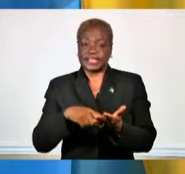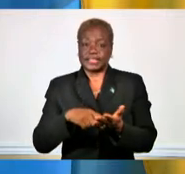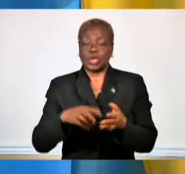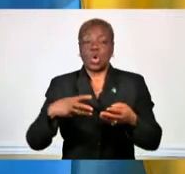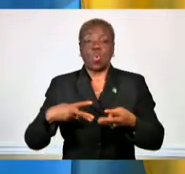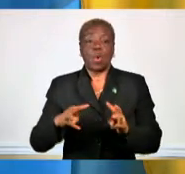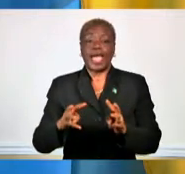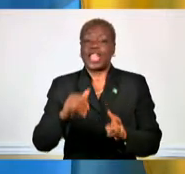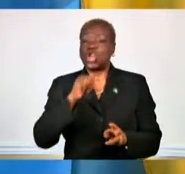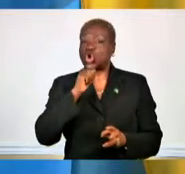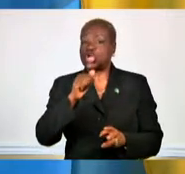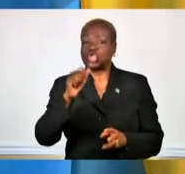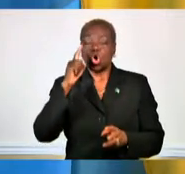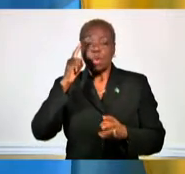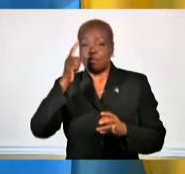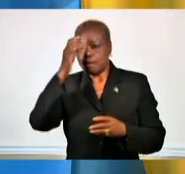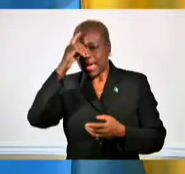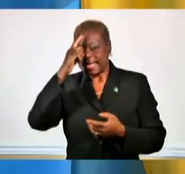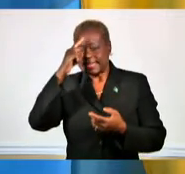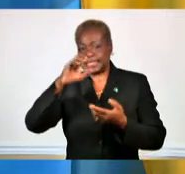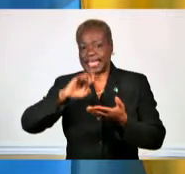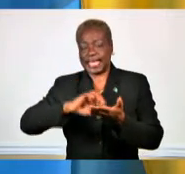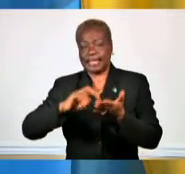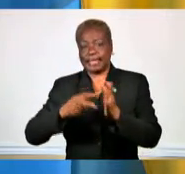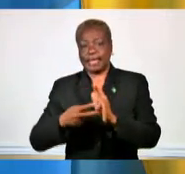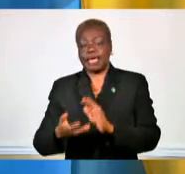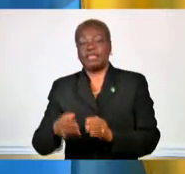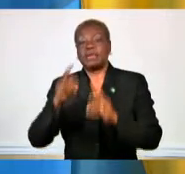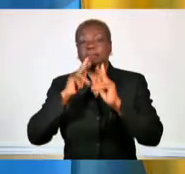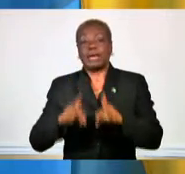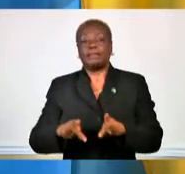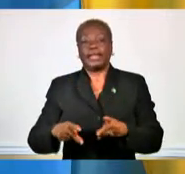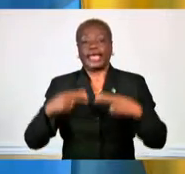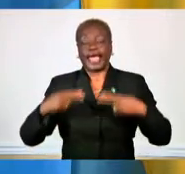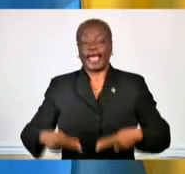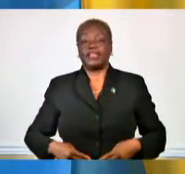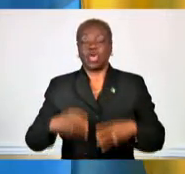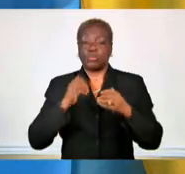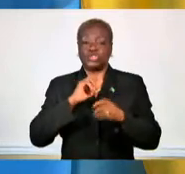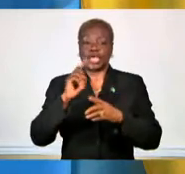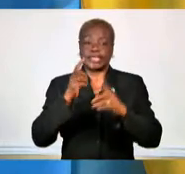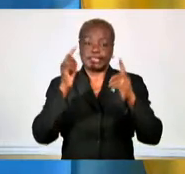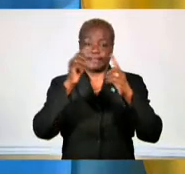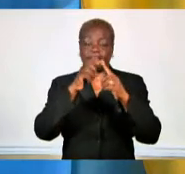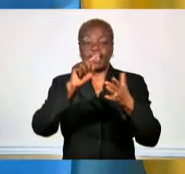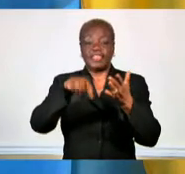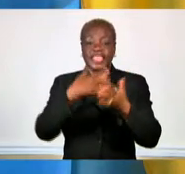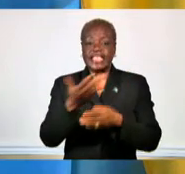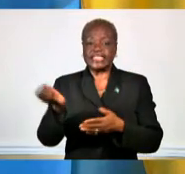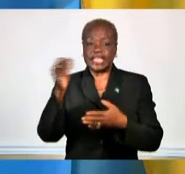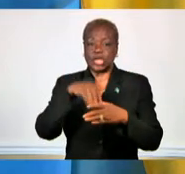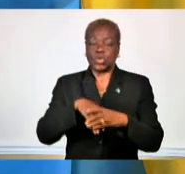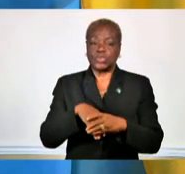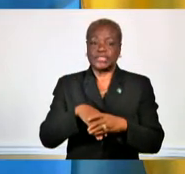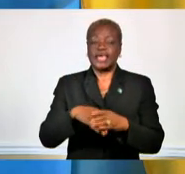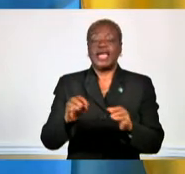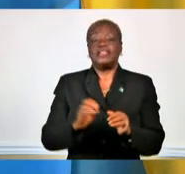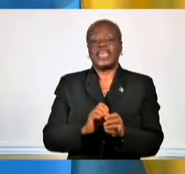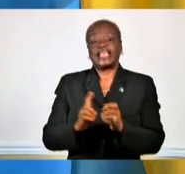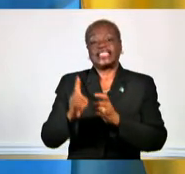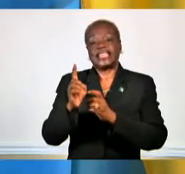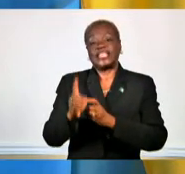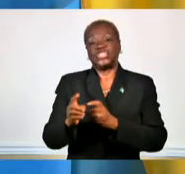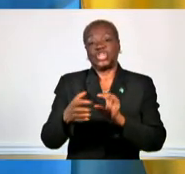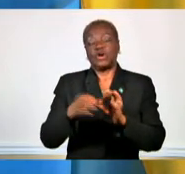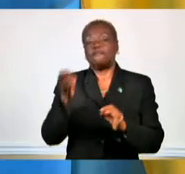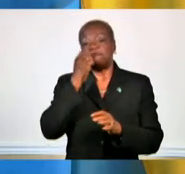while not compromising the public health objective. These include the extension